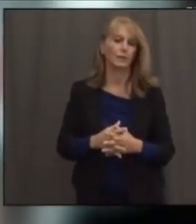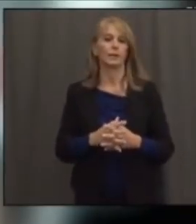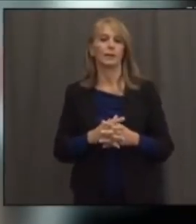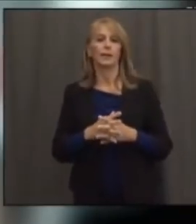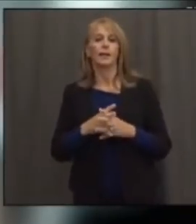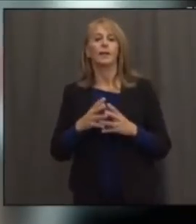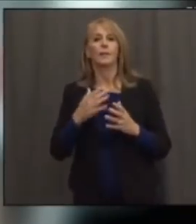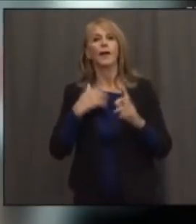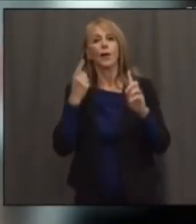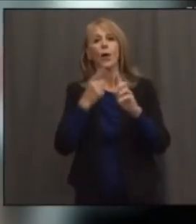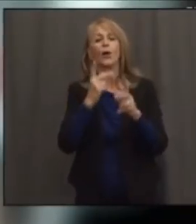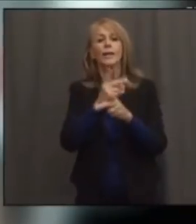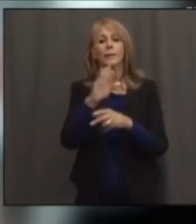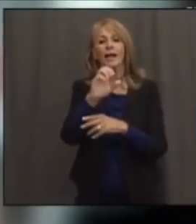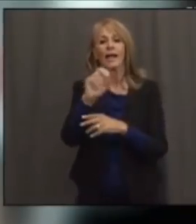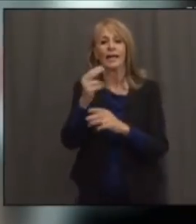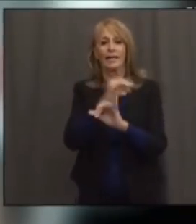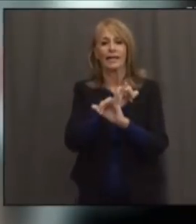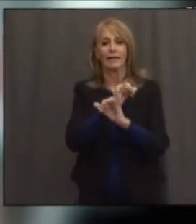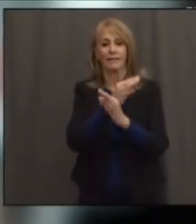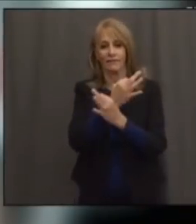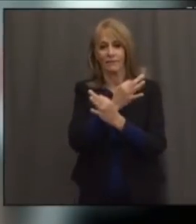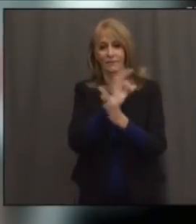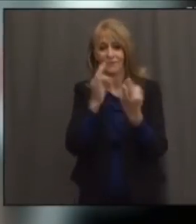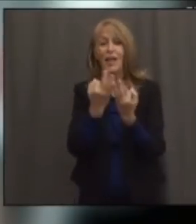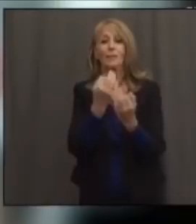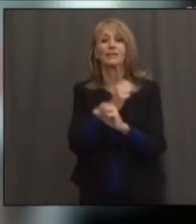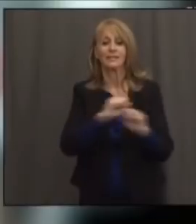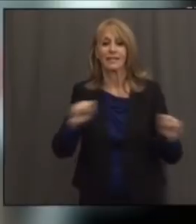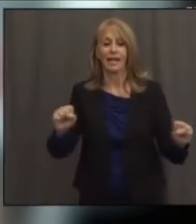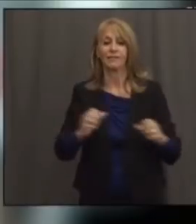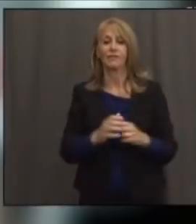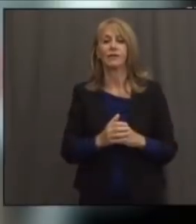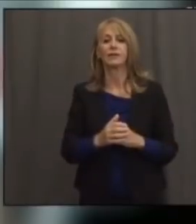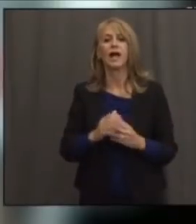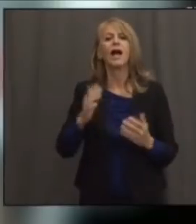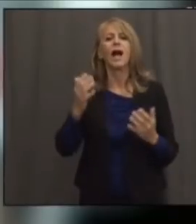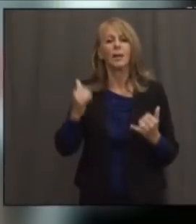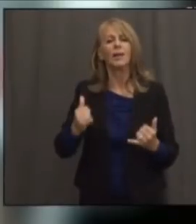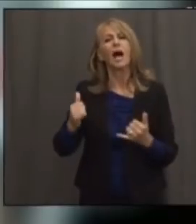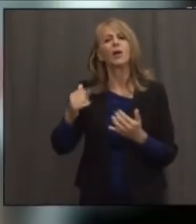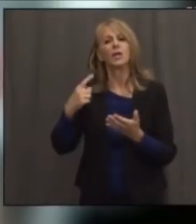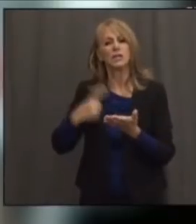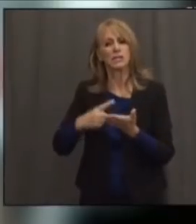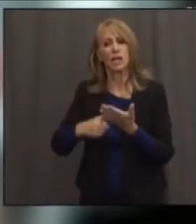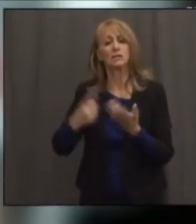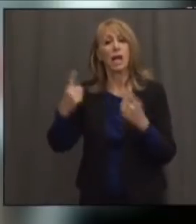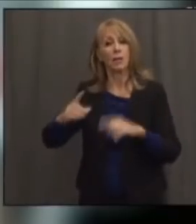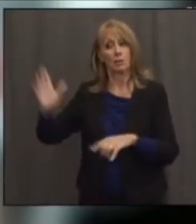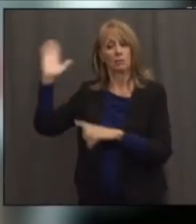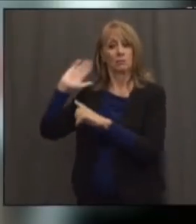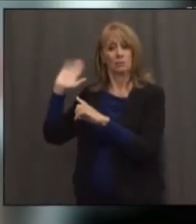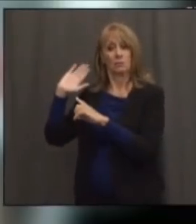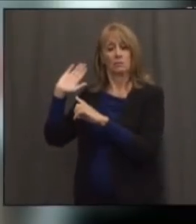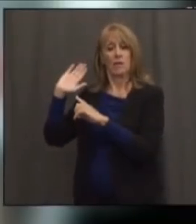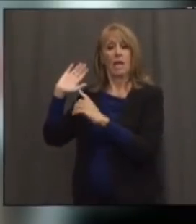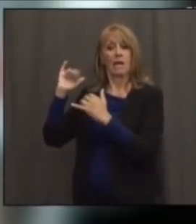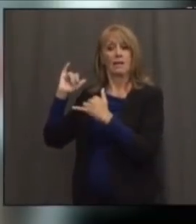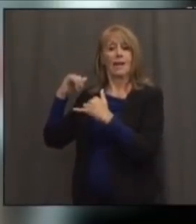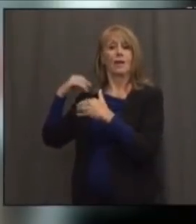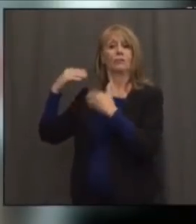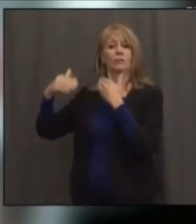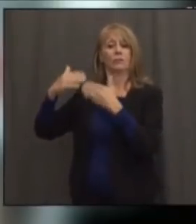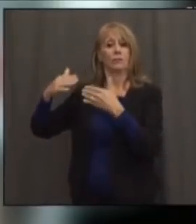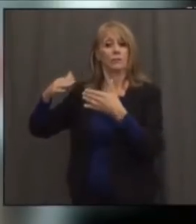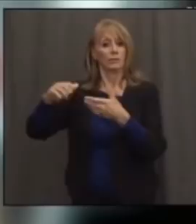family safe. I'll just reflect a little bit on where we were and where I think we are right now, and where we're heading.